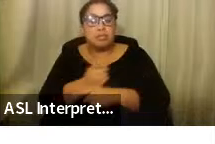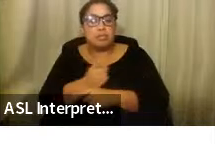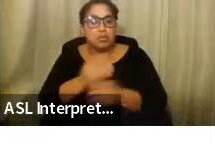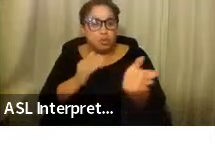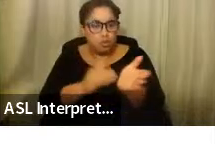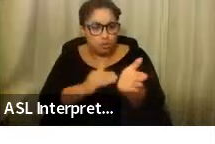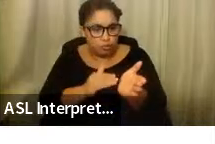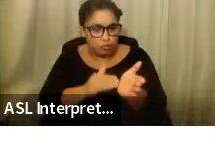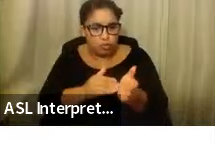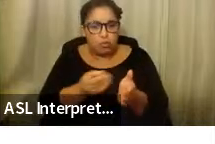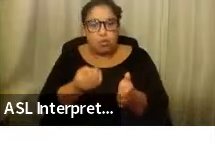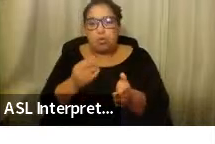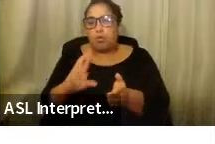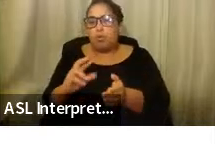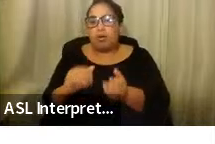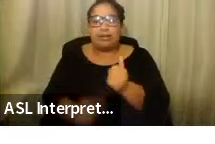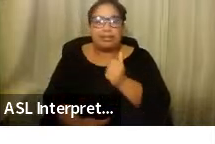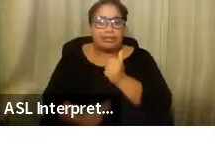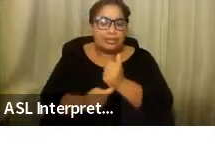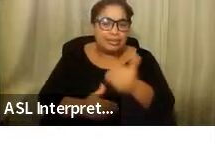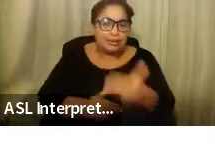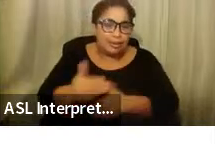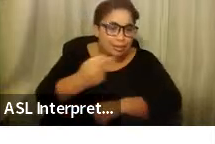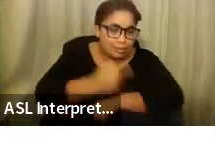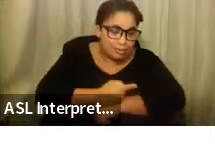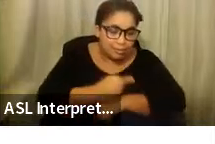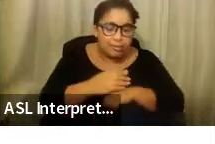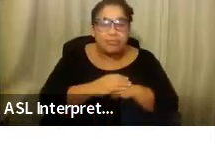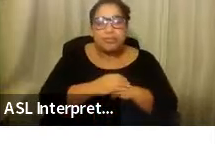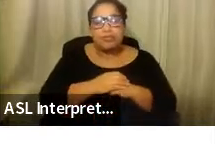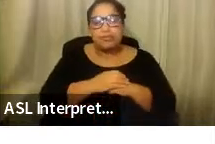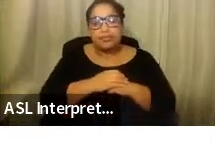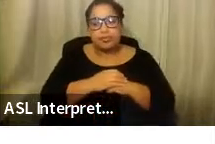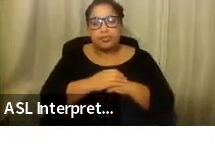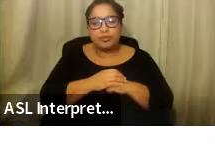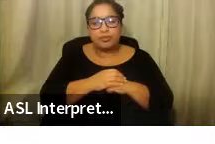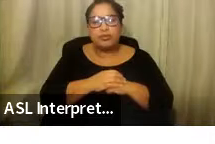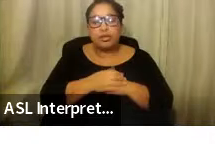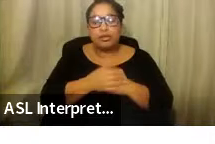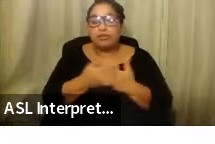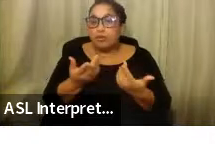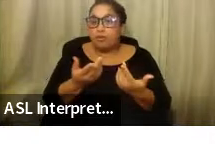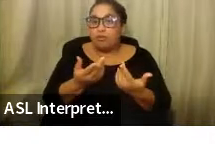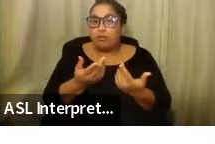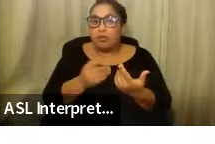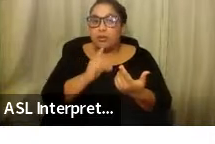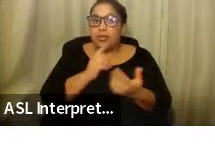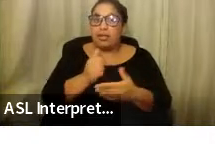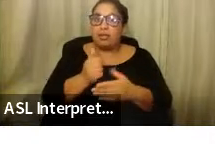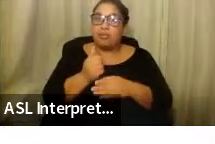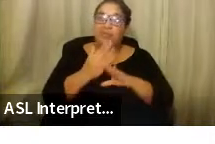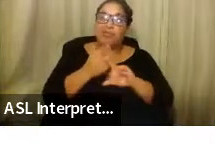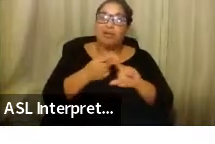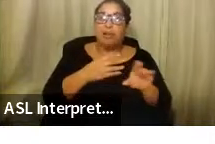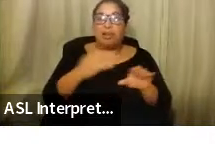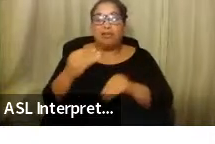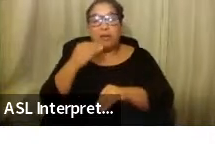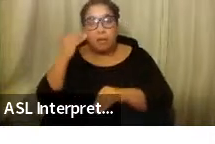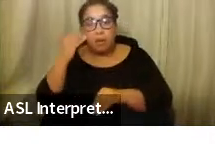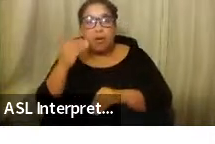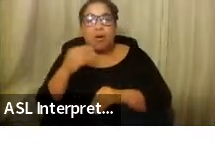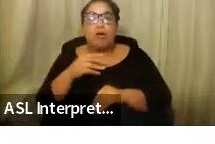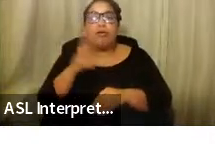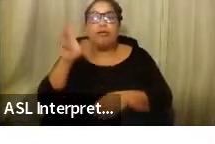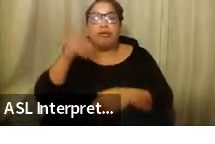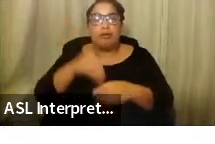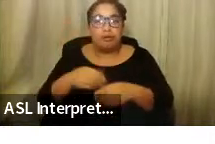physician or physician assistant the next day. That prevents them from having to leave their home, go to